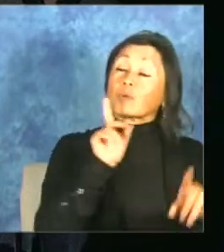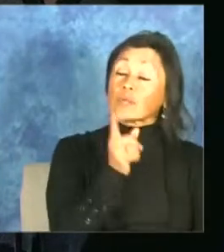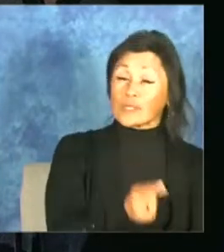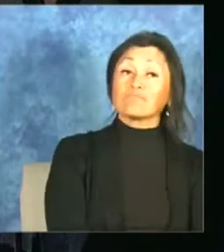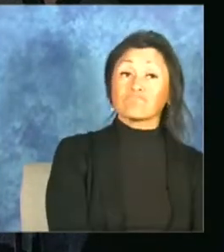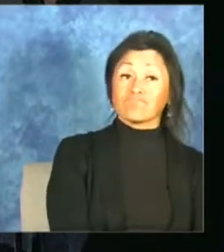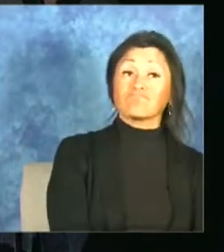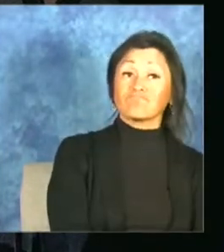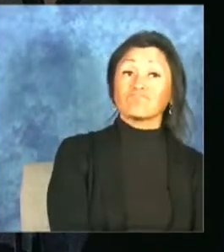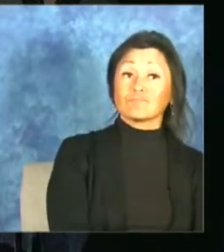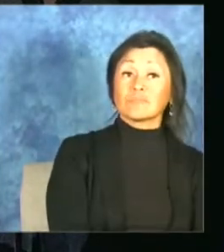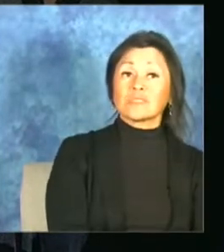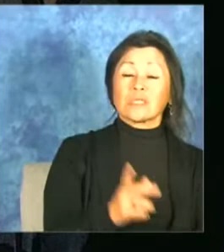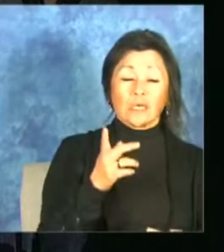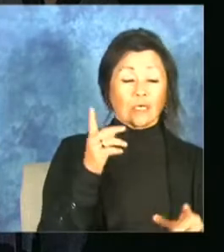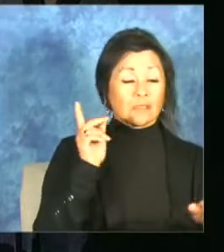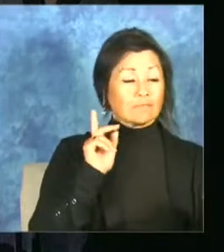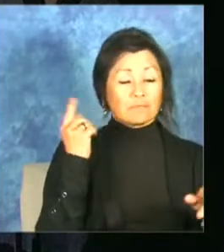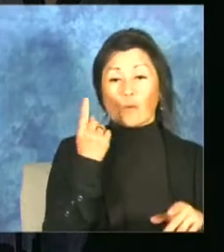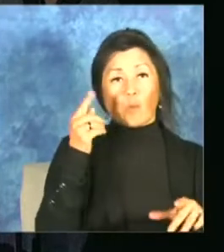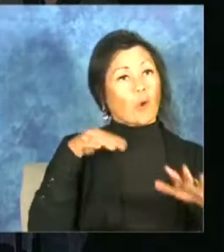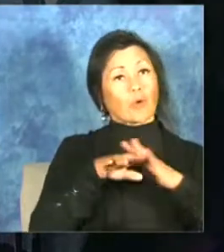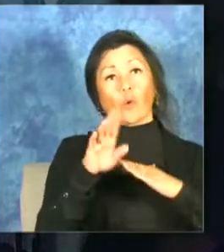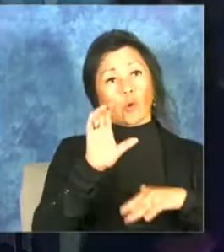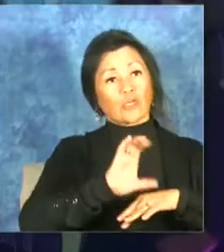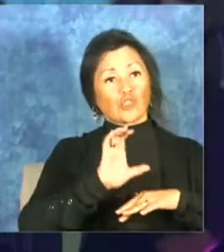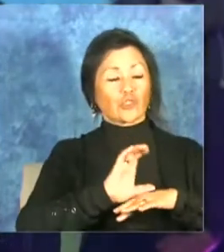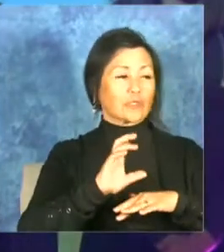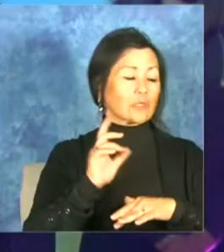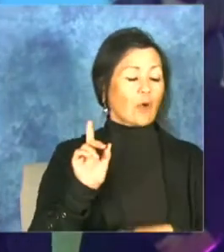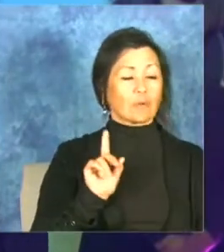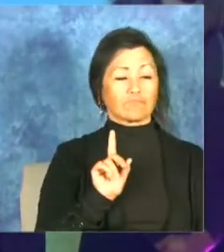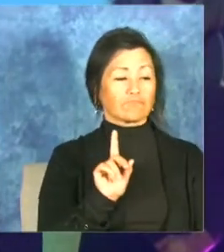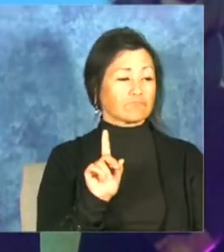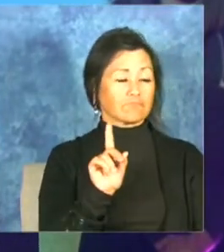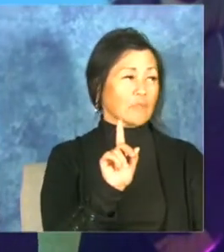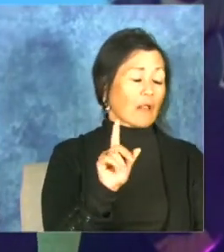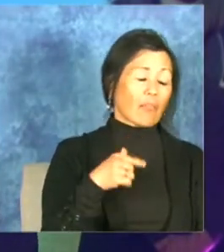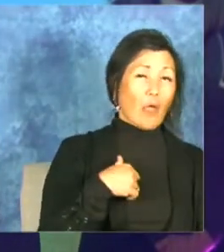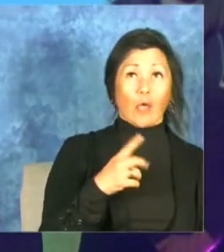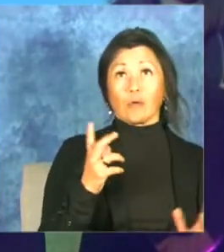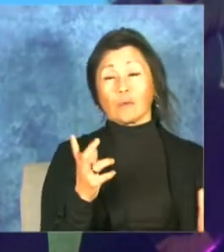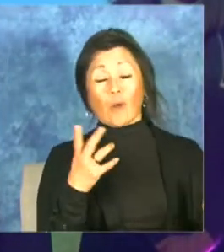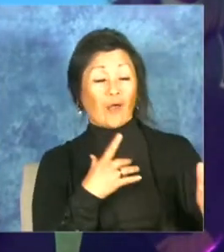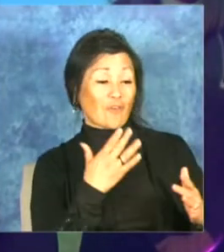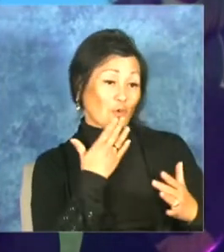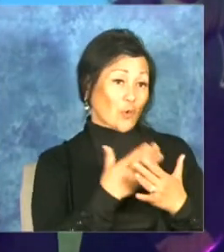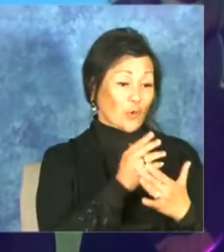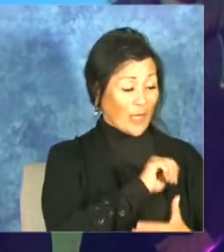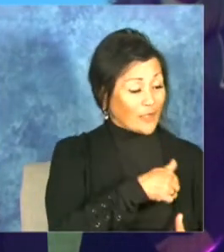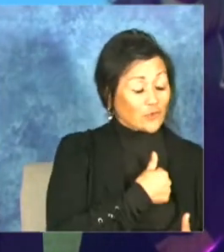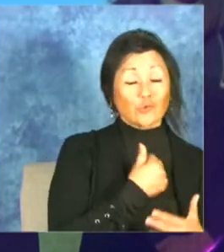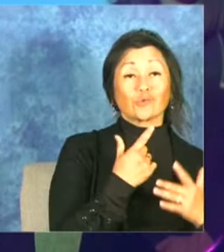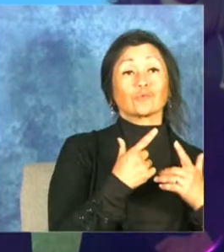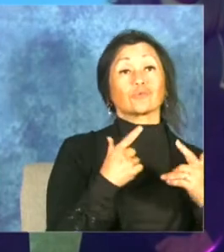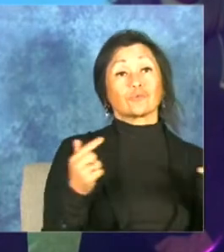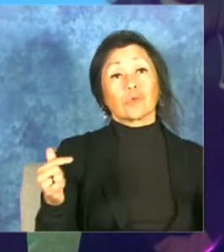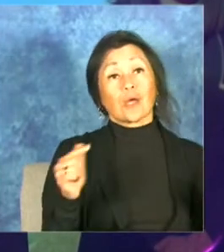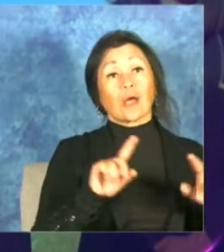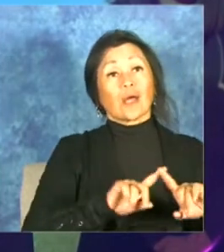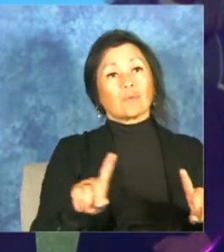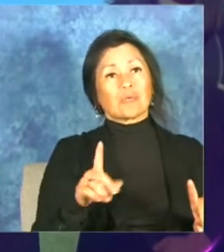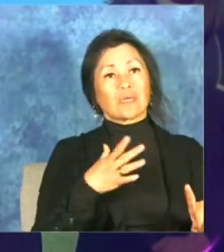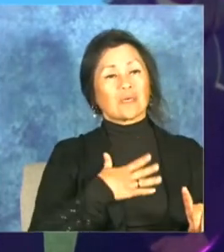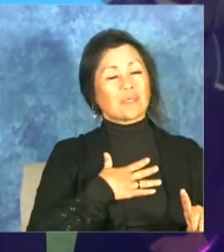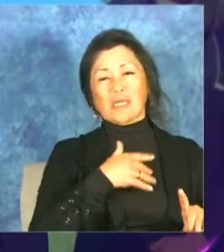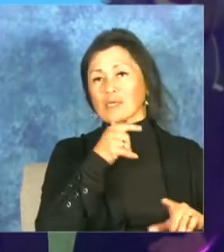does. A person will come into church, and they'll come in like, oh, I'm coming with a great attitude and all those things, but I have a